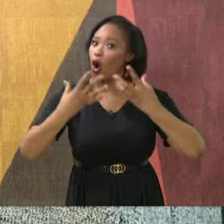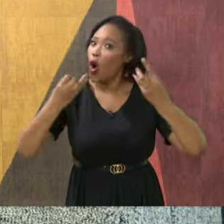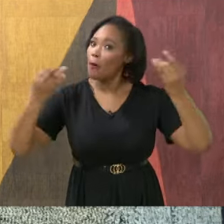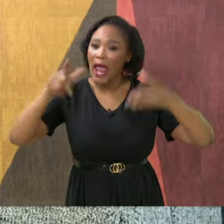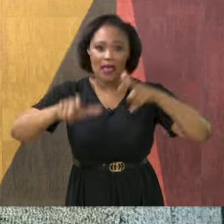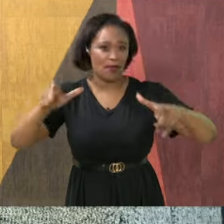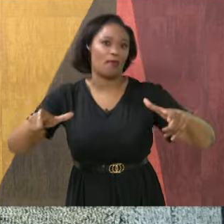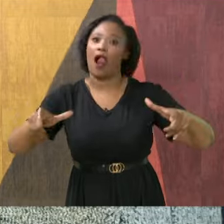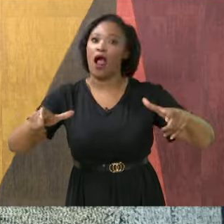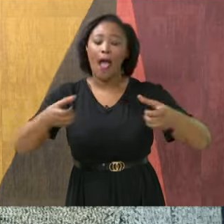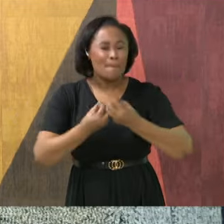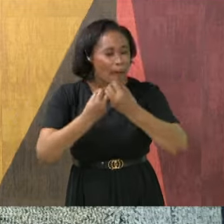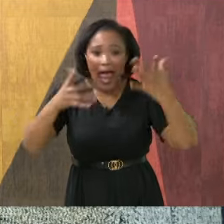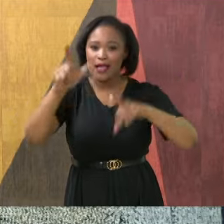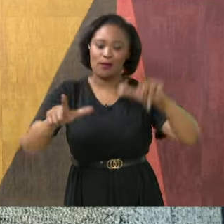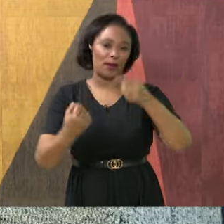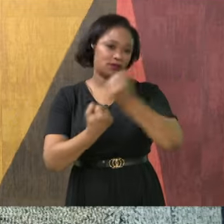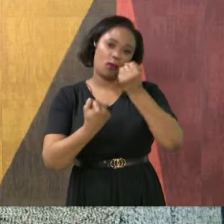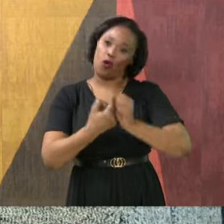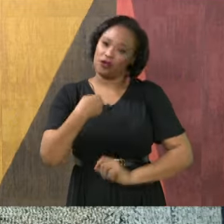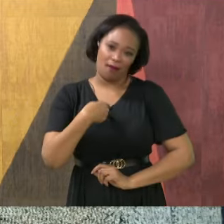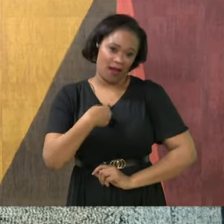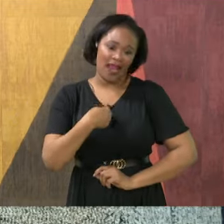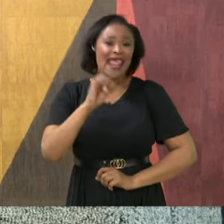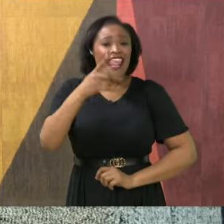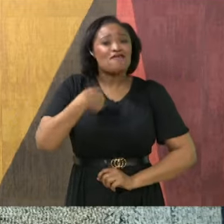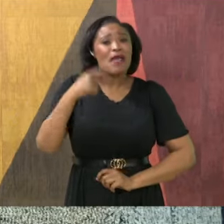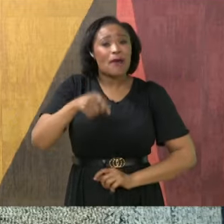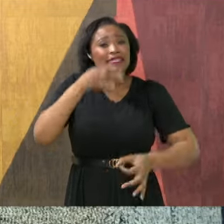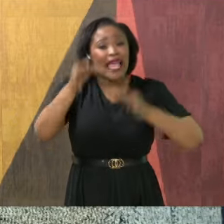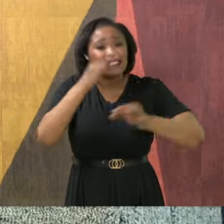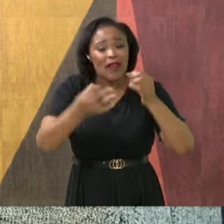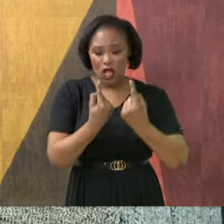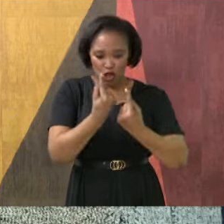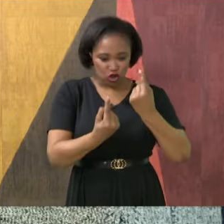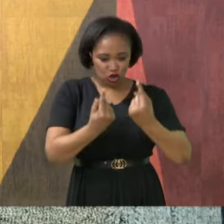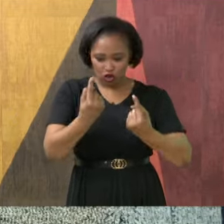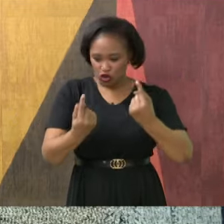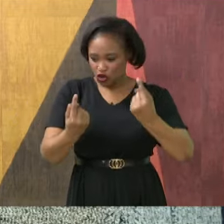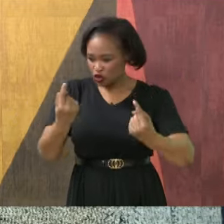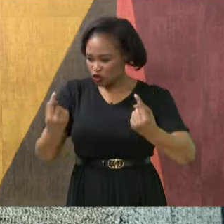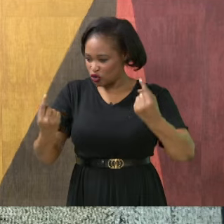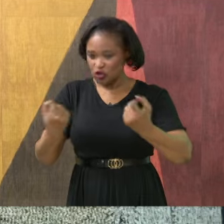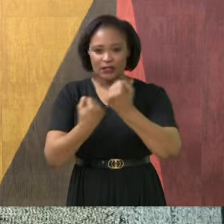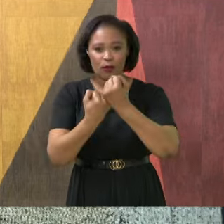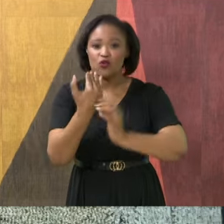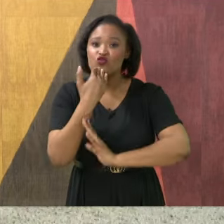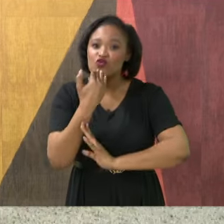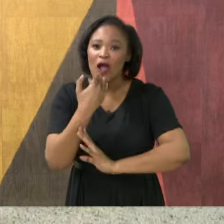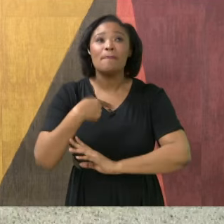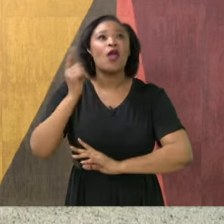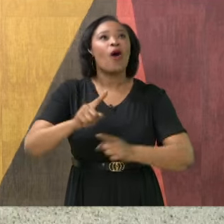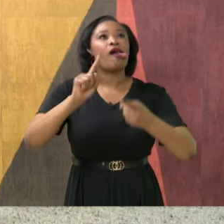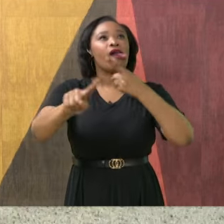everyone plays a role. And if I had to speak about every single person that plays a role, we will be chatting until next year.